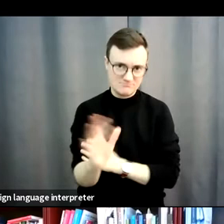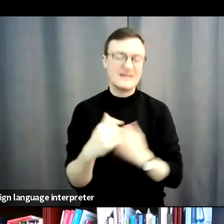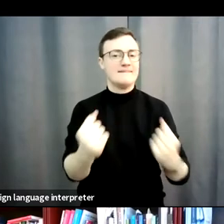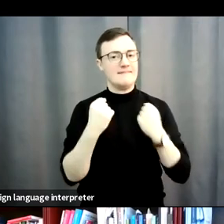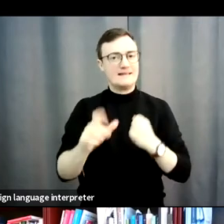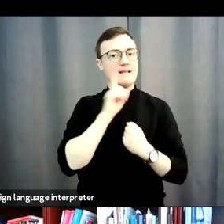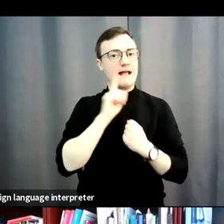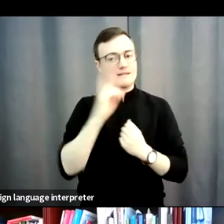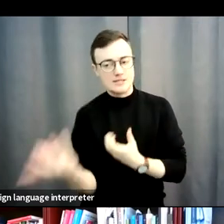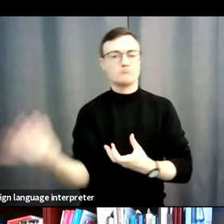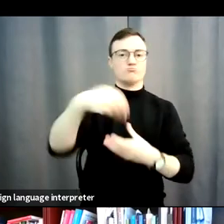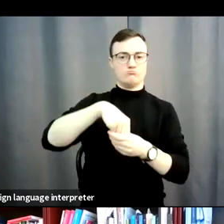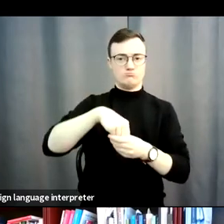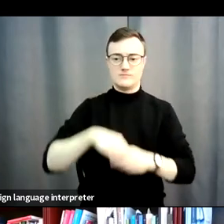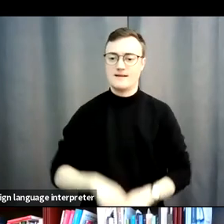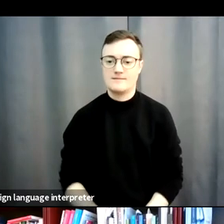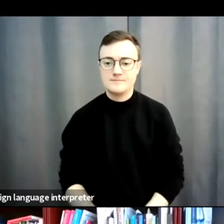consultative processes.